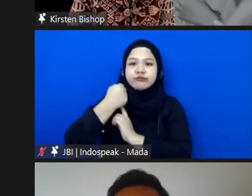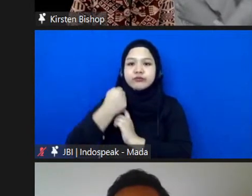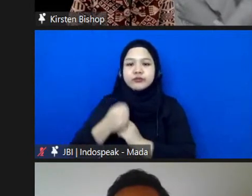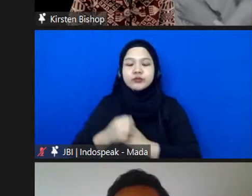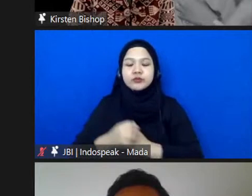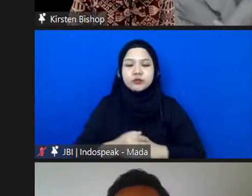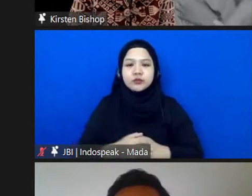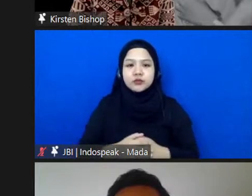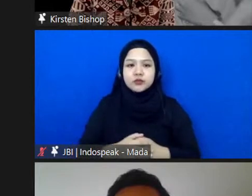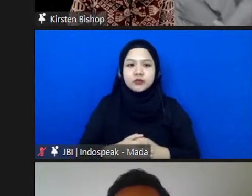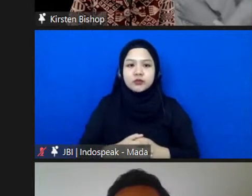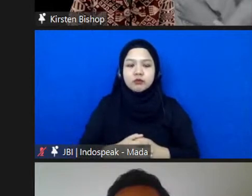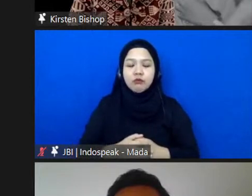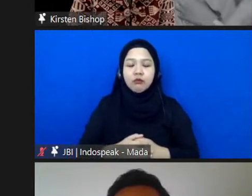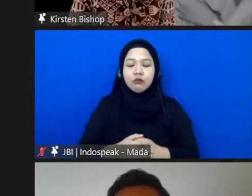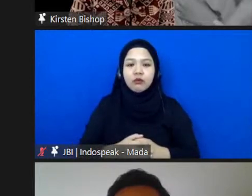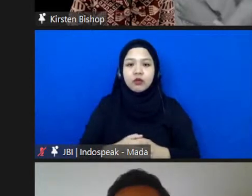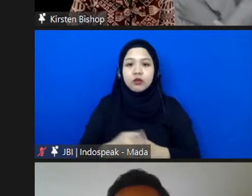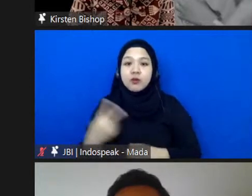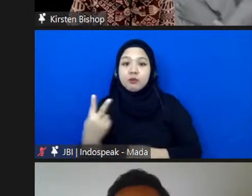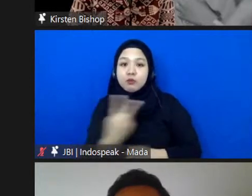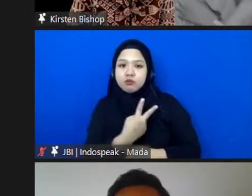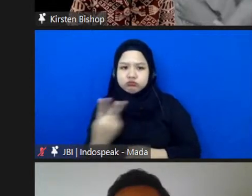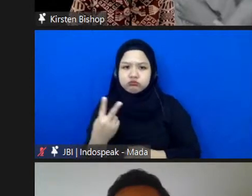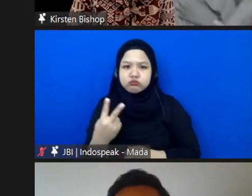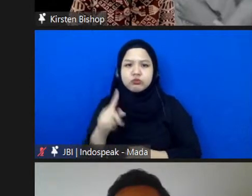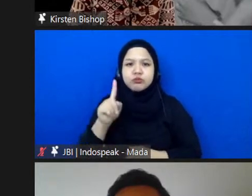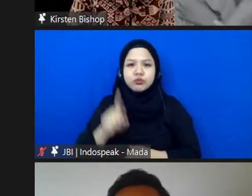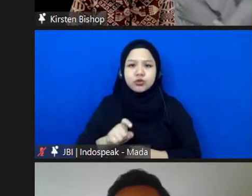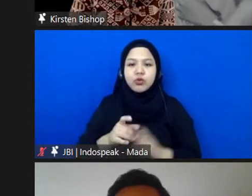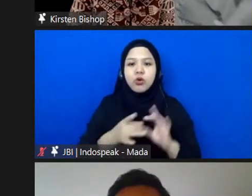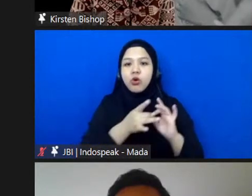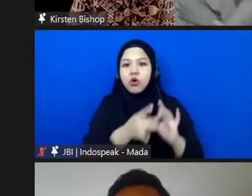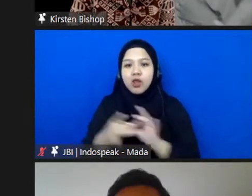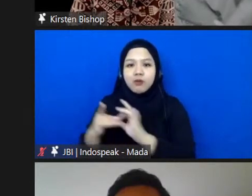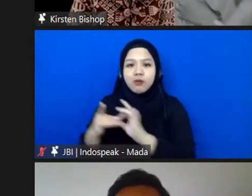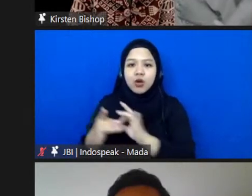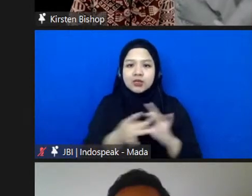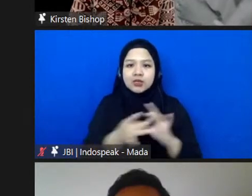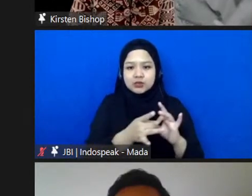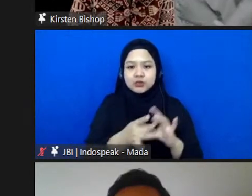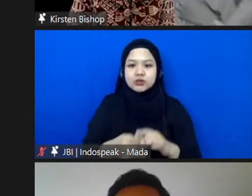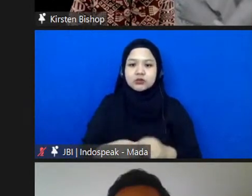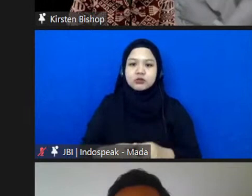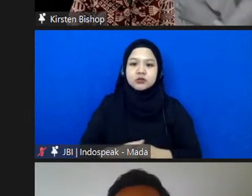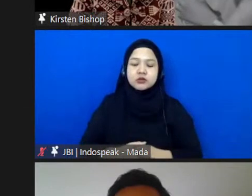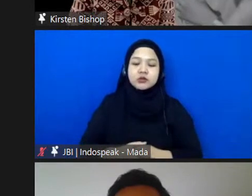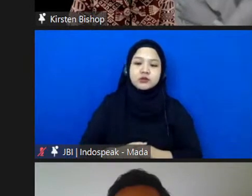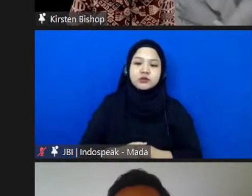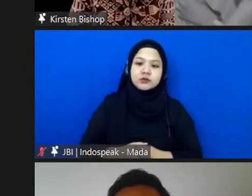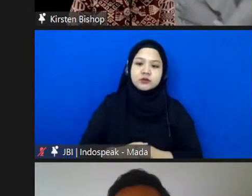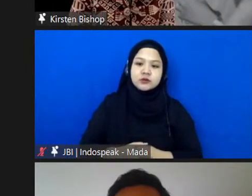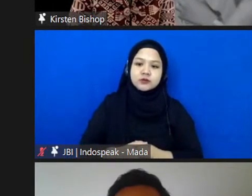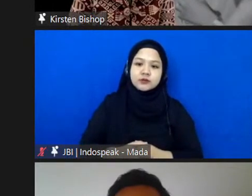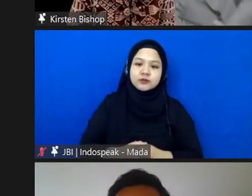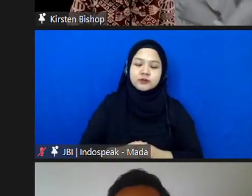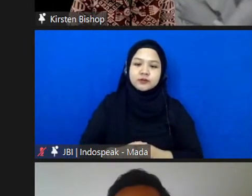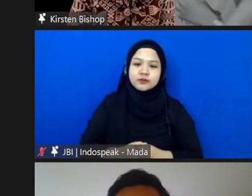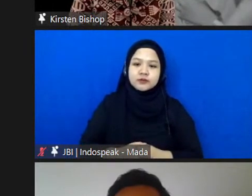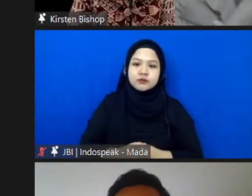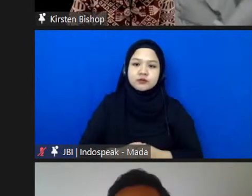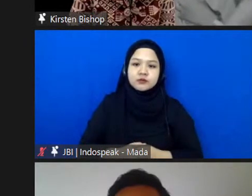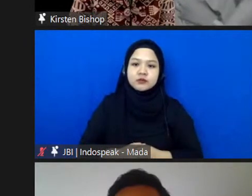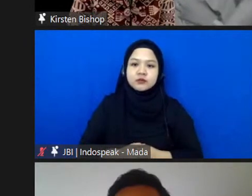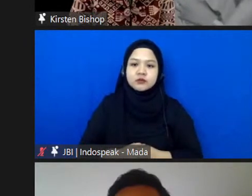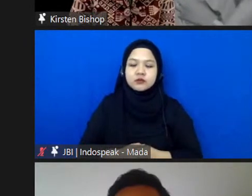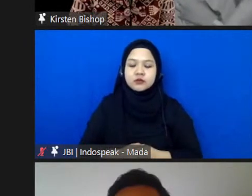still both needs collaboration with each other. And also, I think there is an element